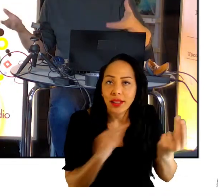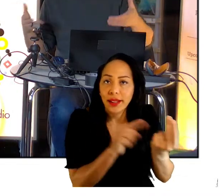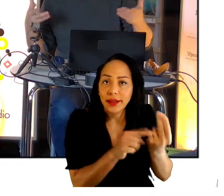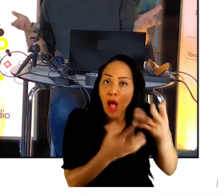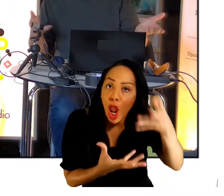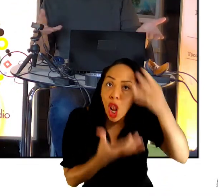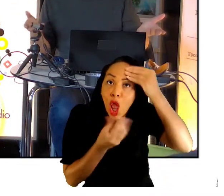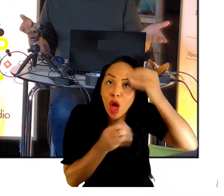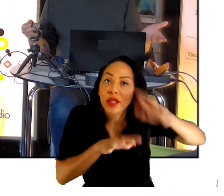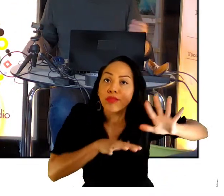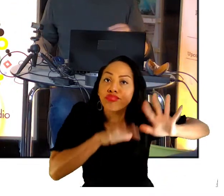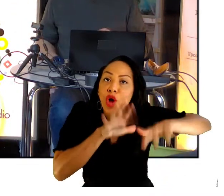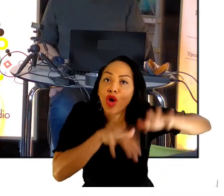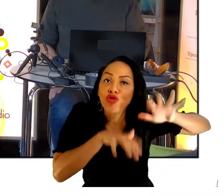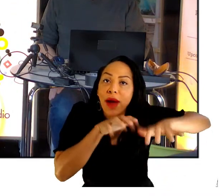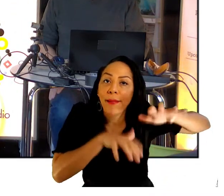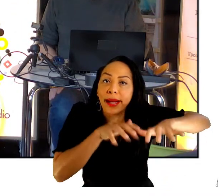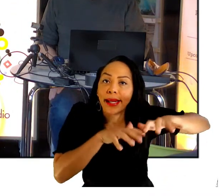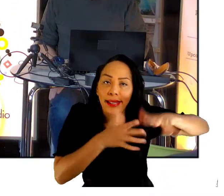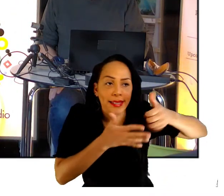to do what he wanted to do.